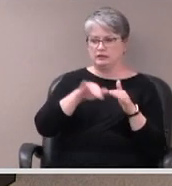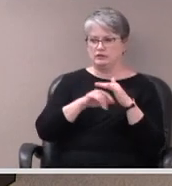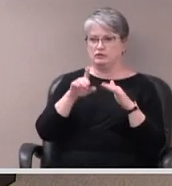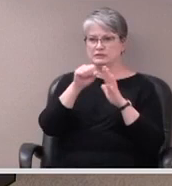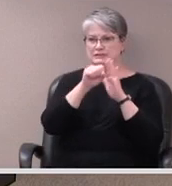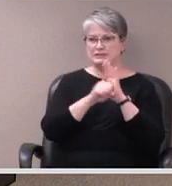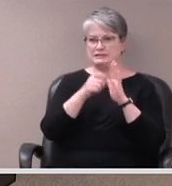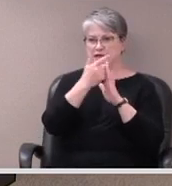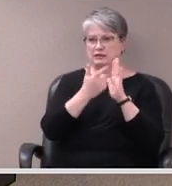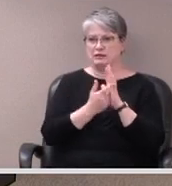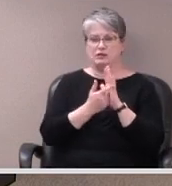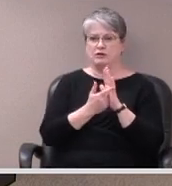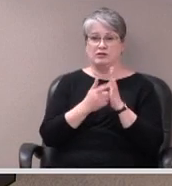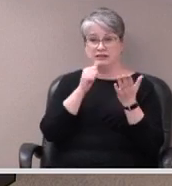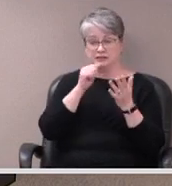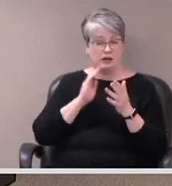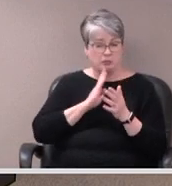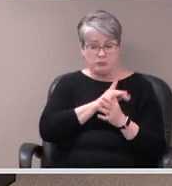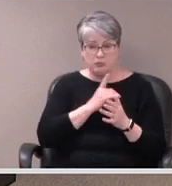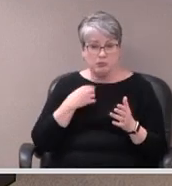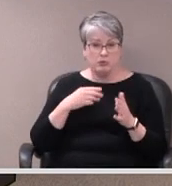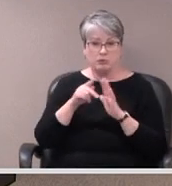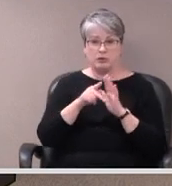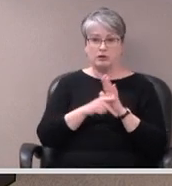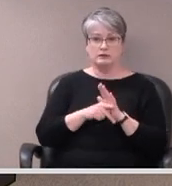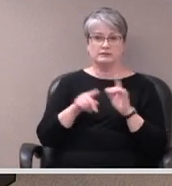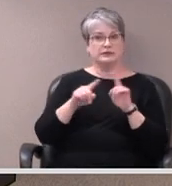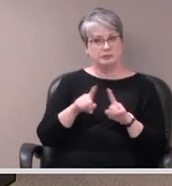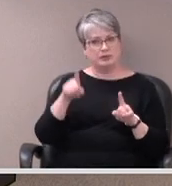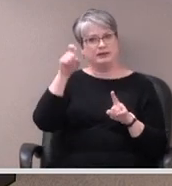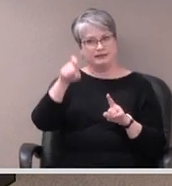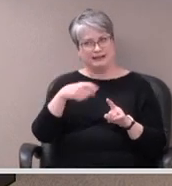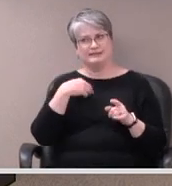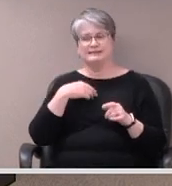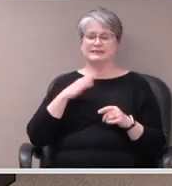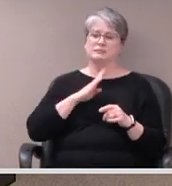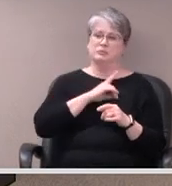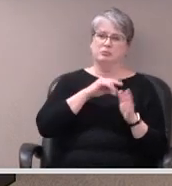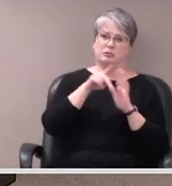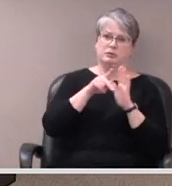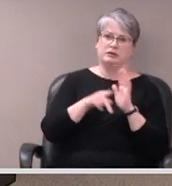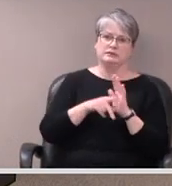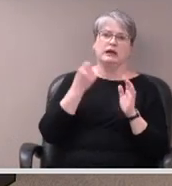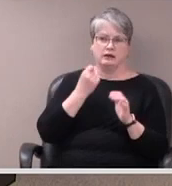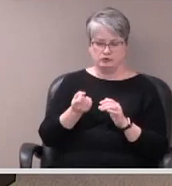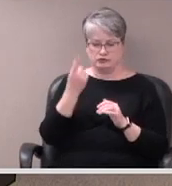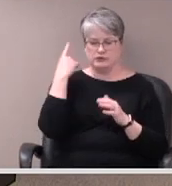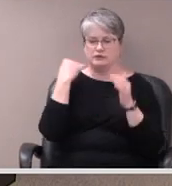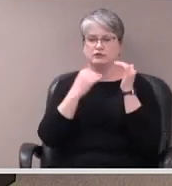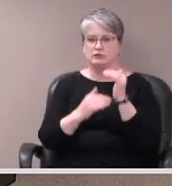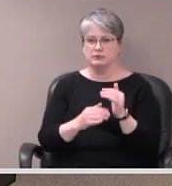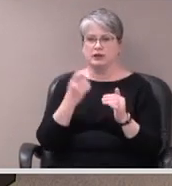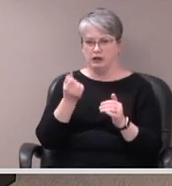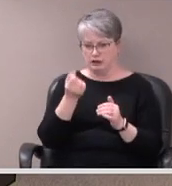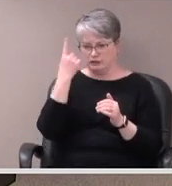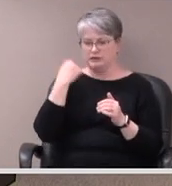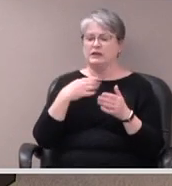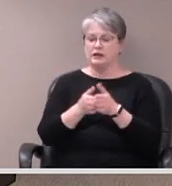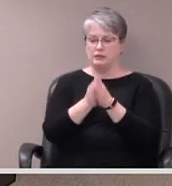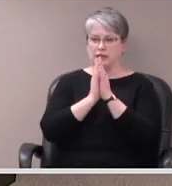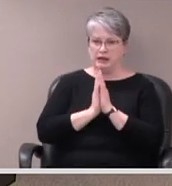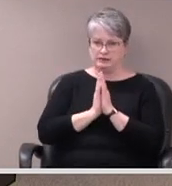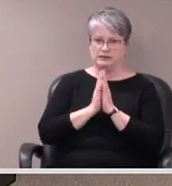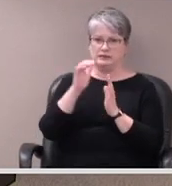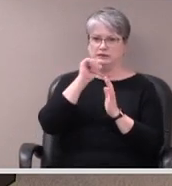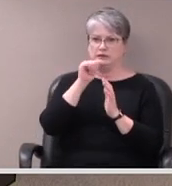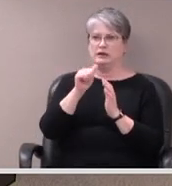statute. That's not really a board policy, even though this particular issue does state board policy. I understand the limitations, and I understand what I'm asking here is